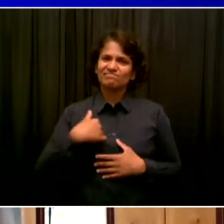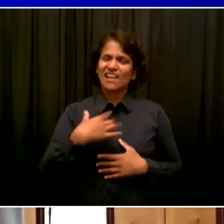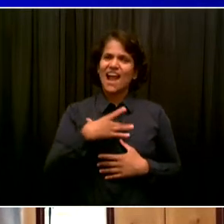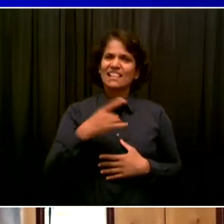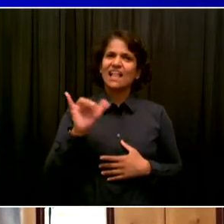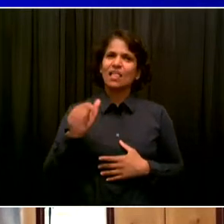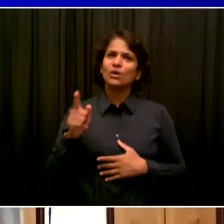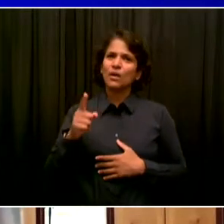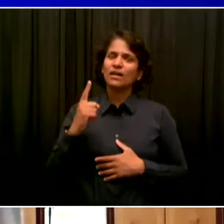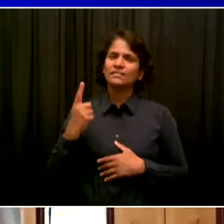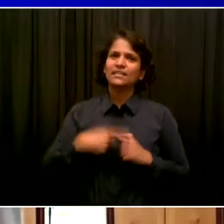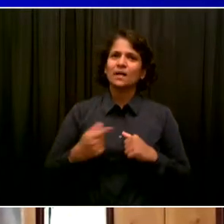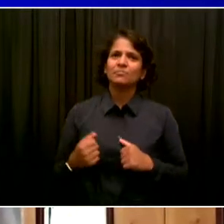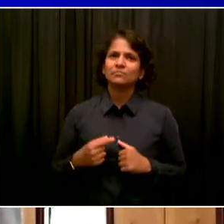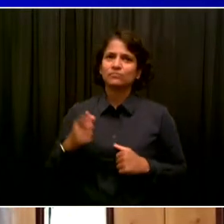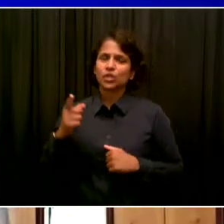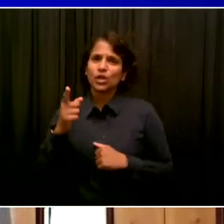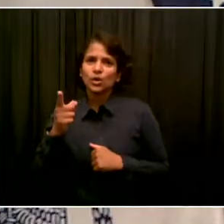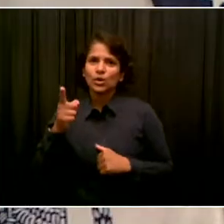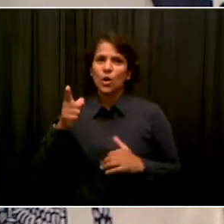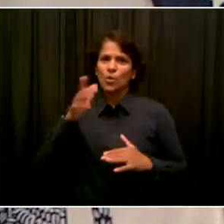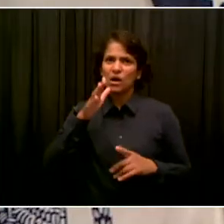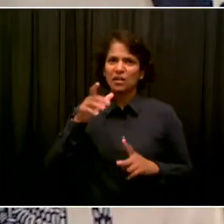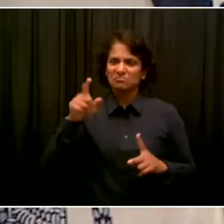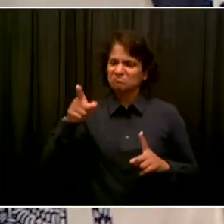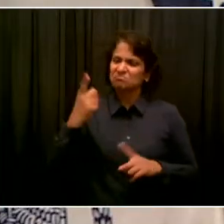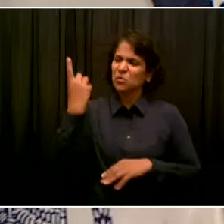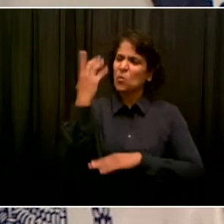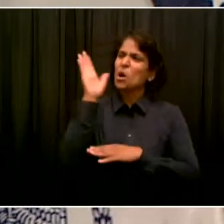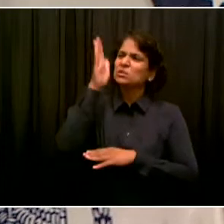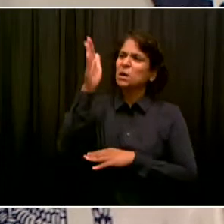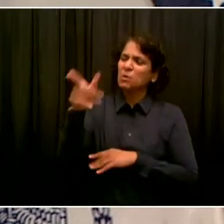of the reinforcements. I can feel it. Thank you so much, Senator.